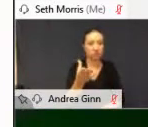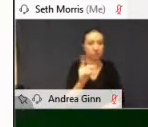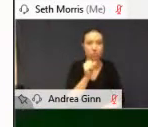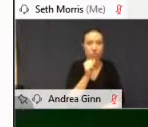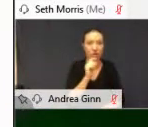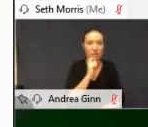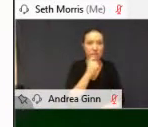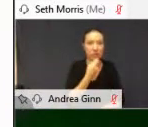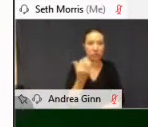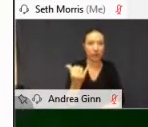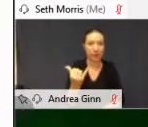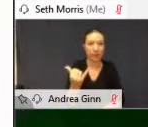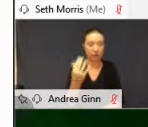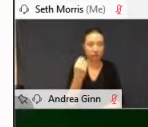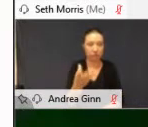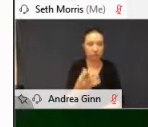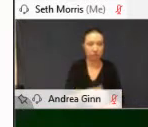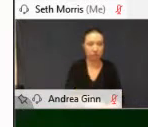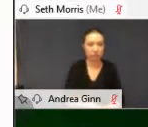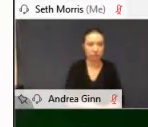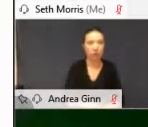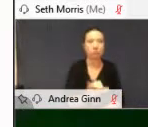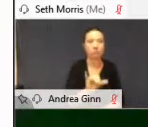muted. No, good.